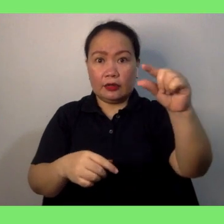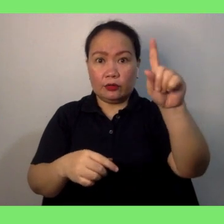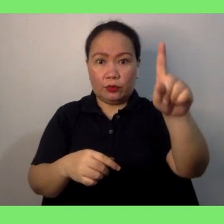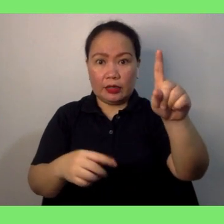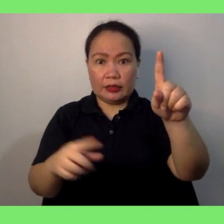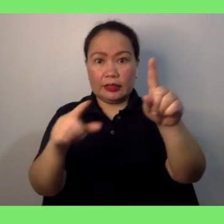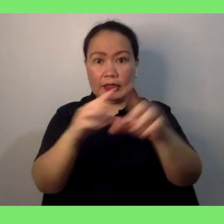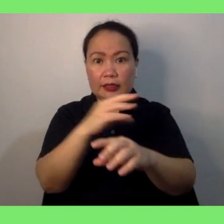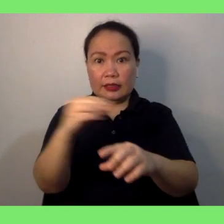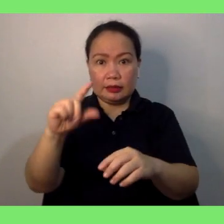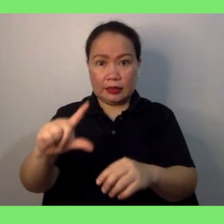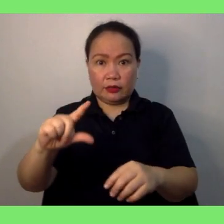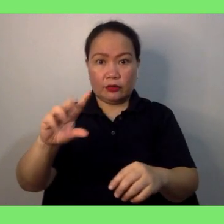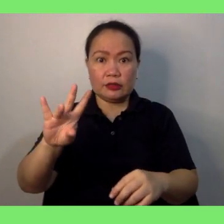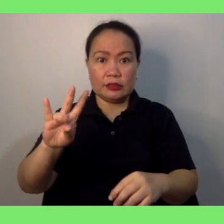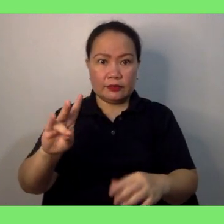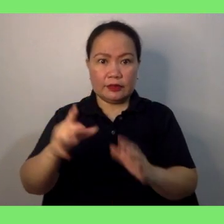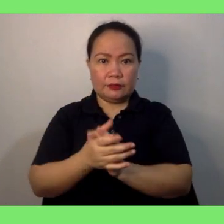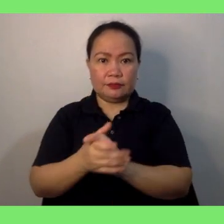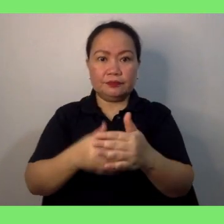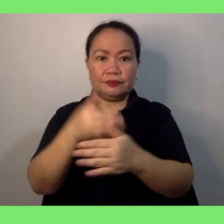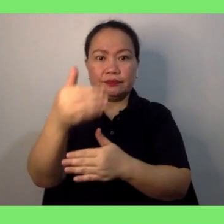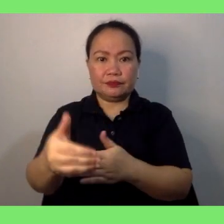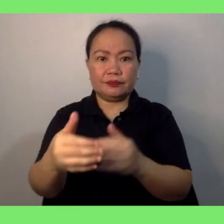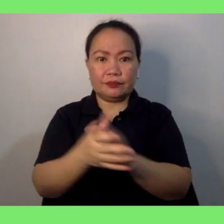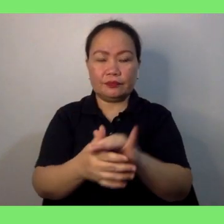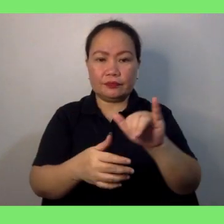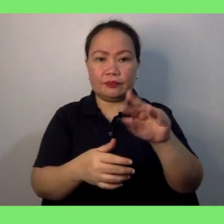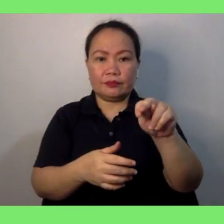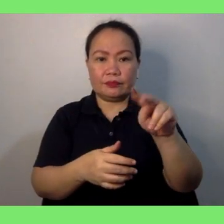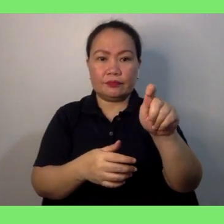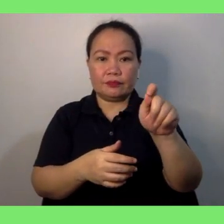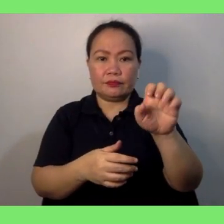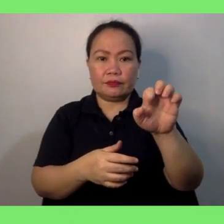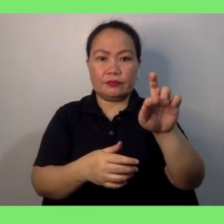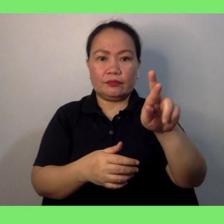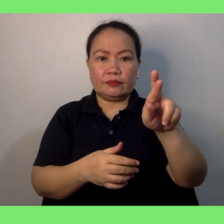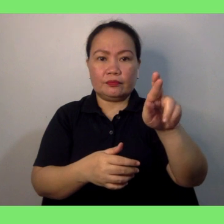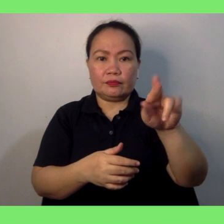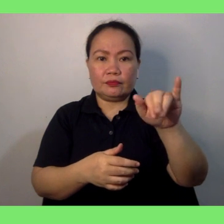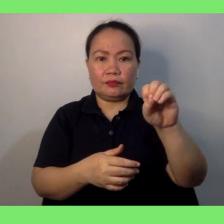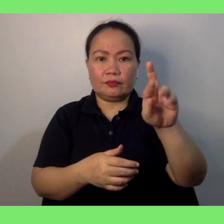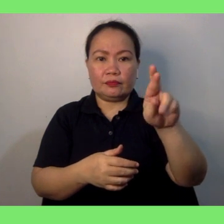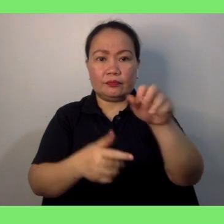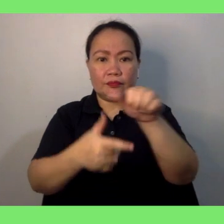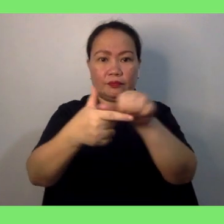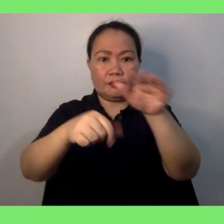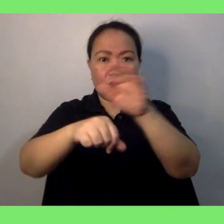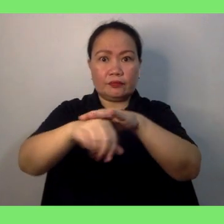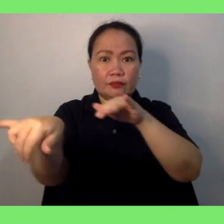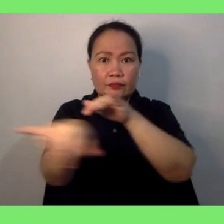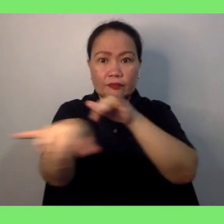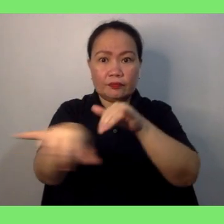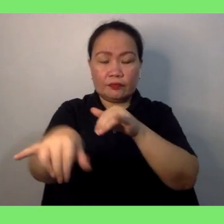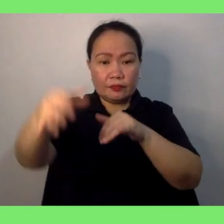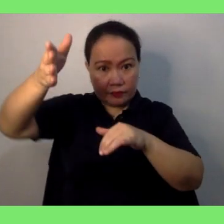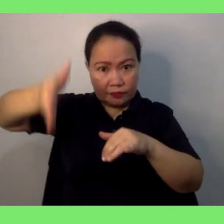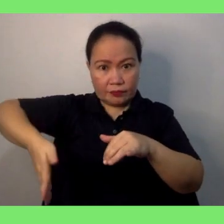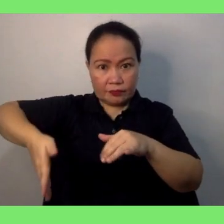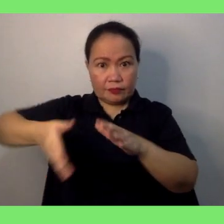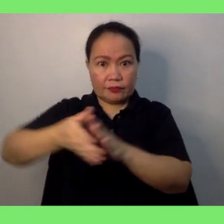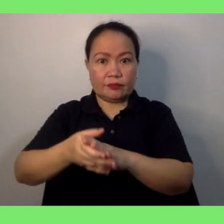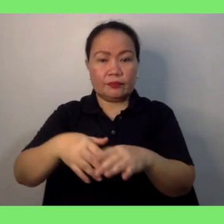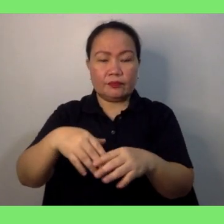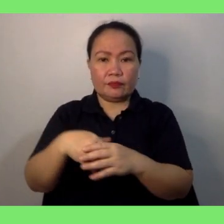7. Okay. Next, interior angles on the same side. So, you have here your clue, same side. So,